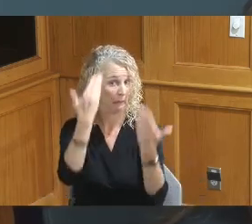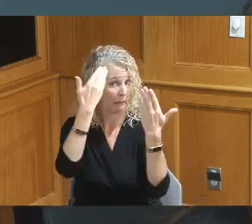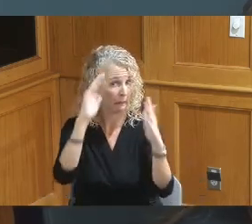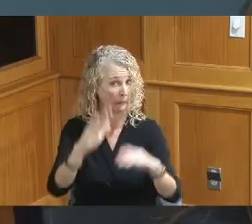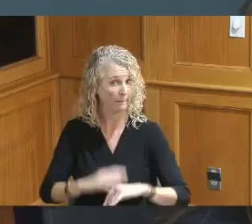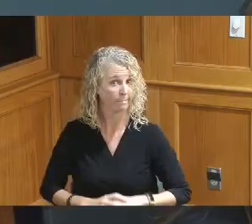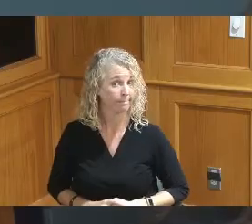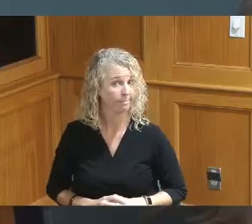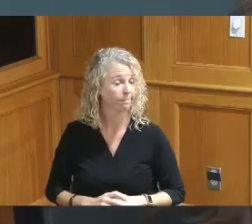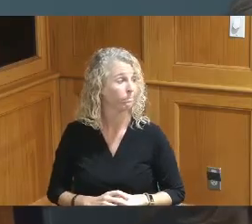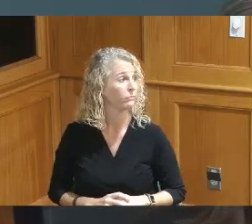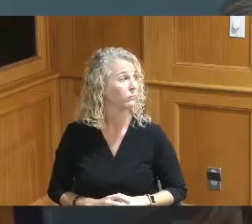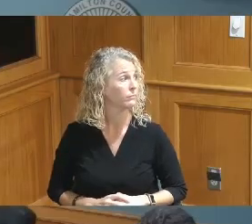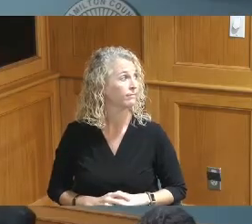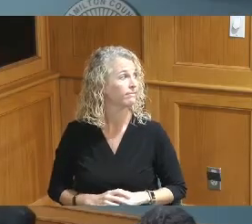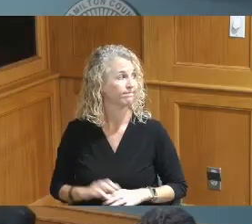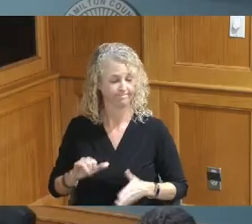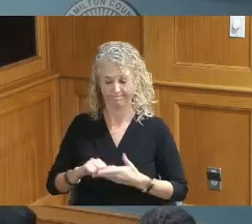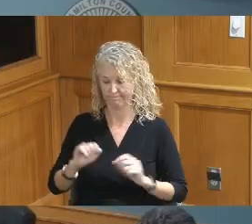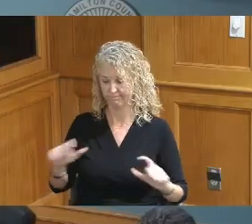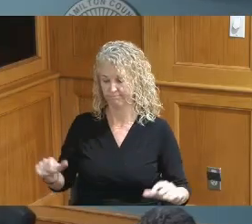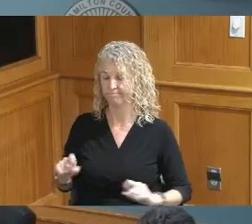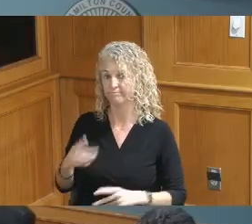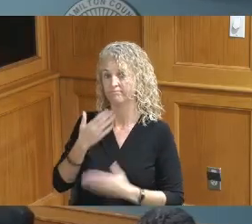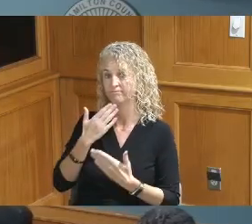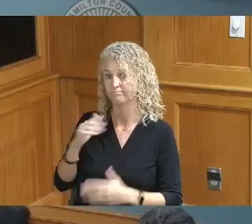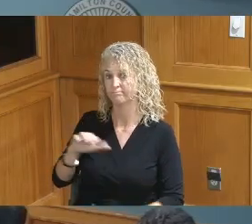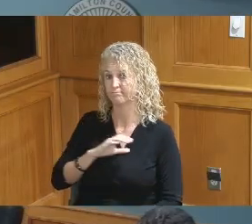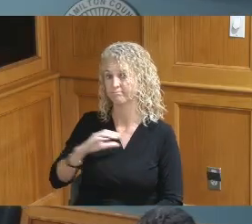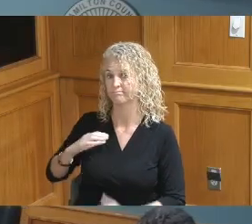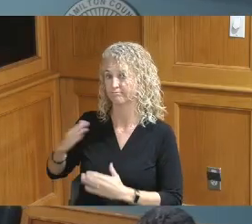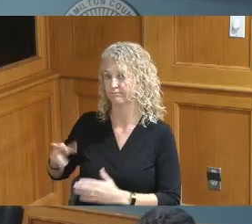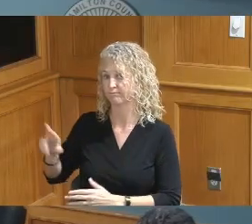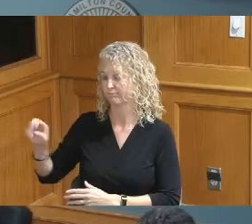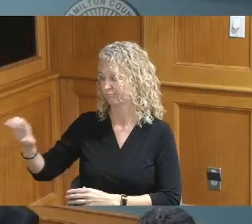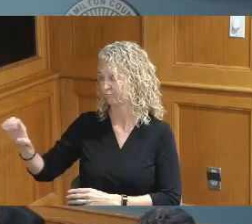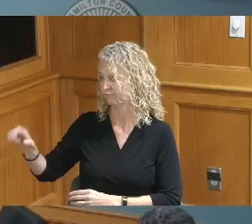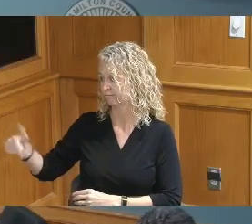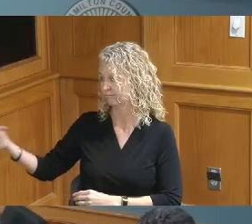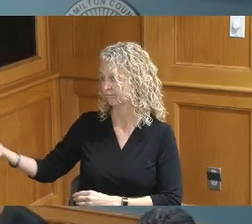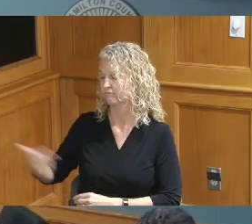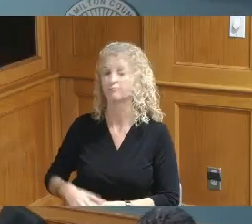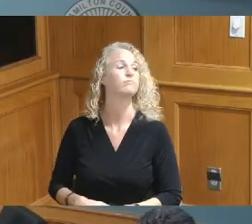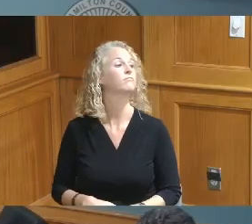do. That's all I have. Thank you. Commissioner Reese.